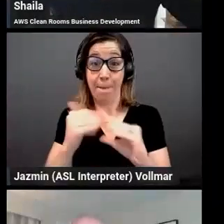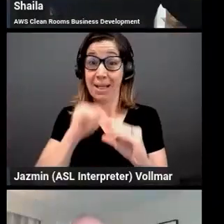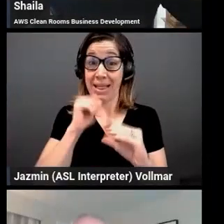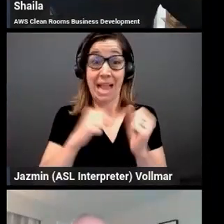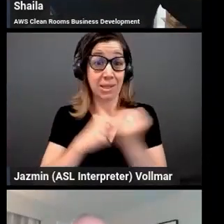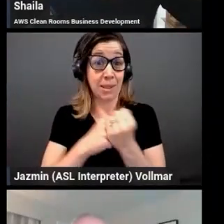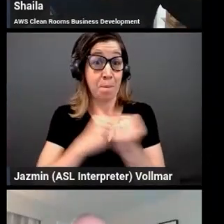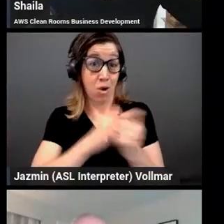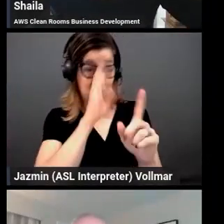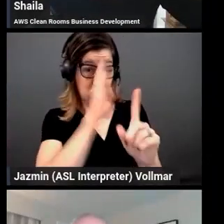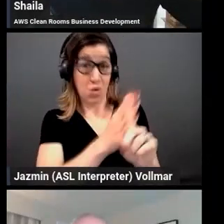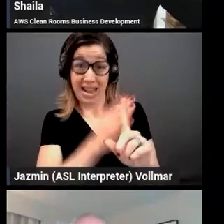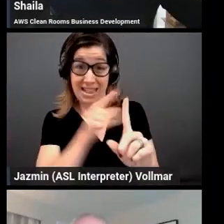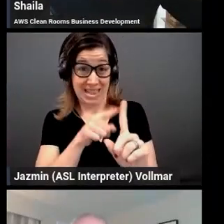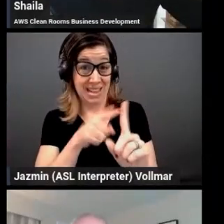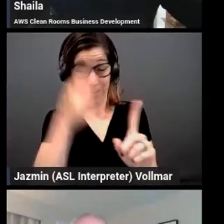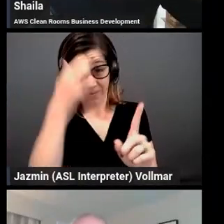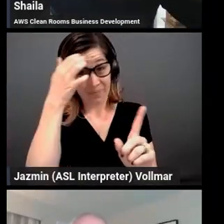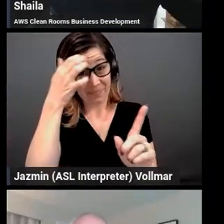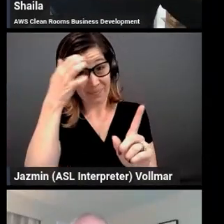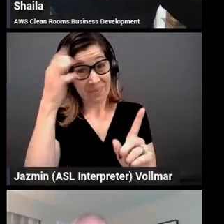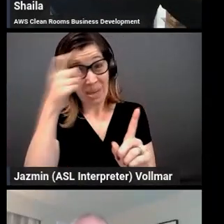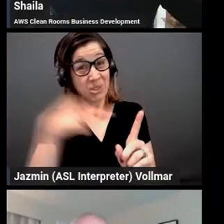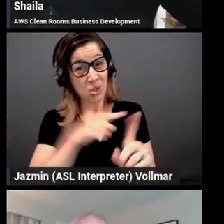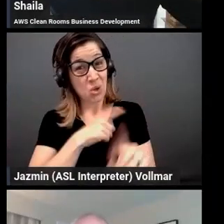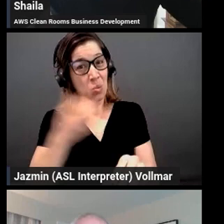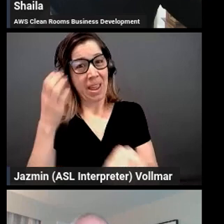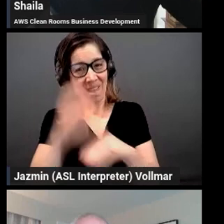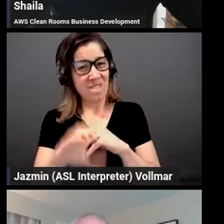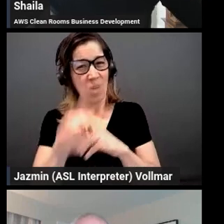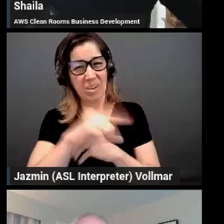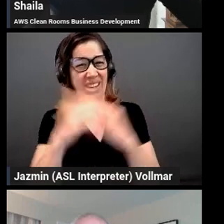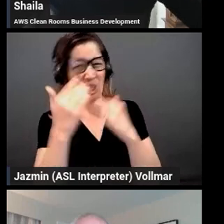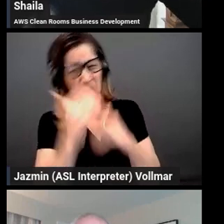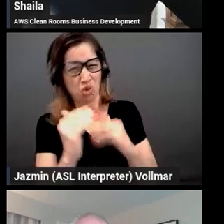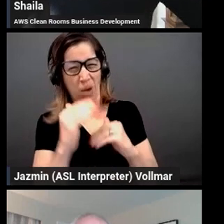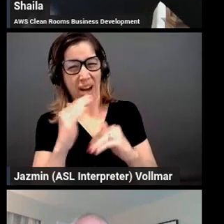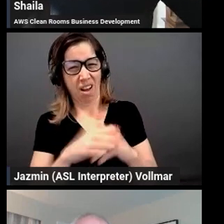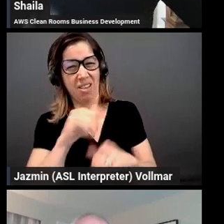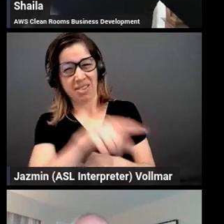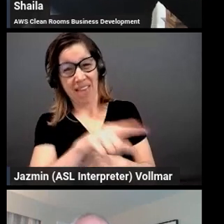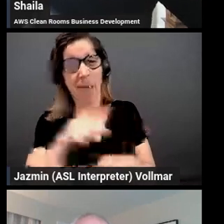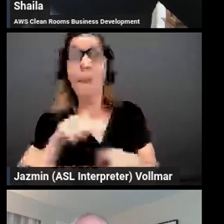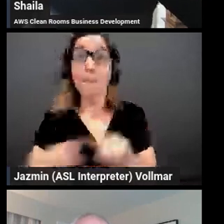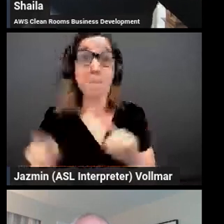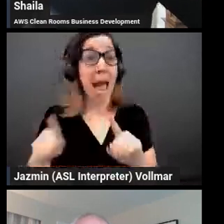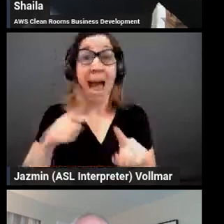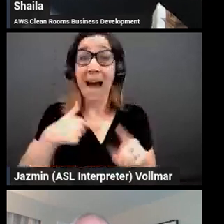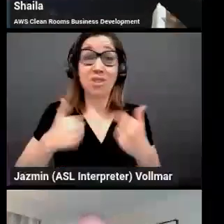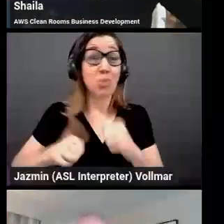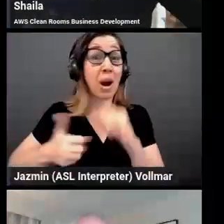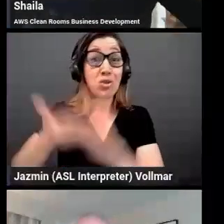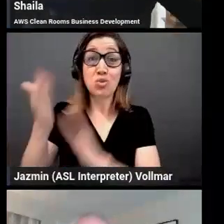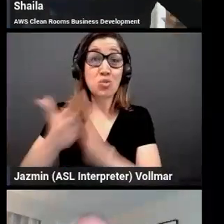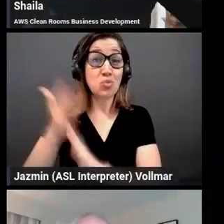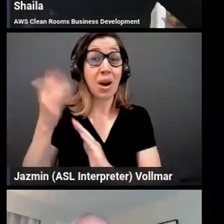directly because we enforce an aggregation constraint on it, but when I even try to run an